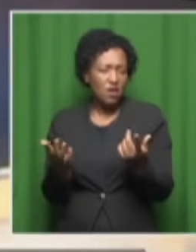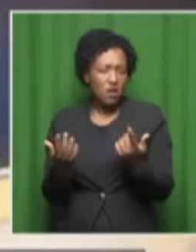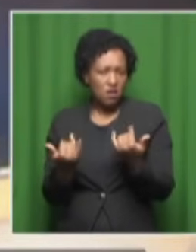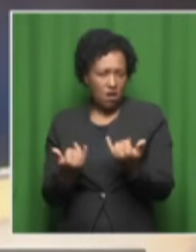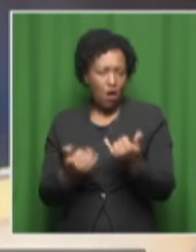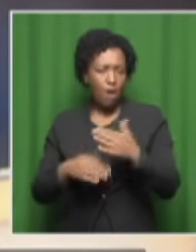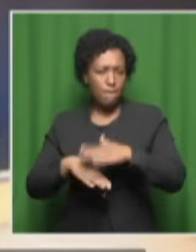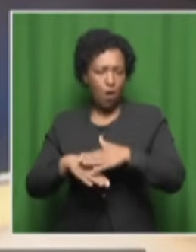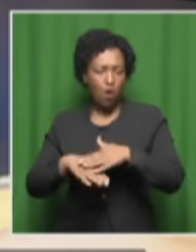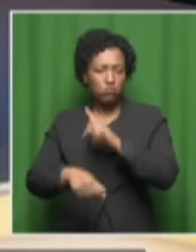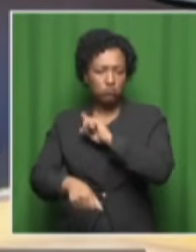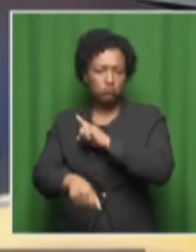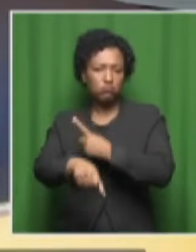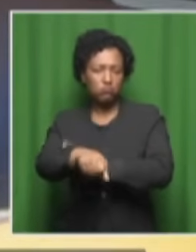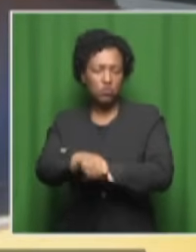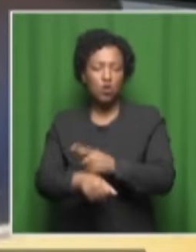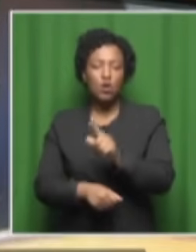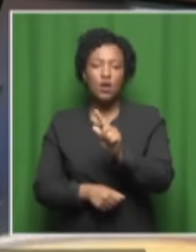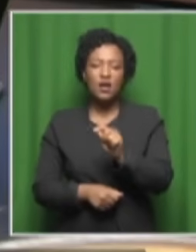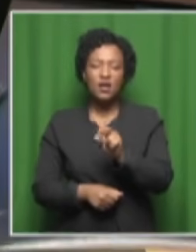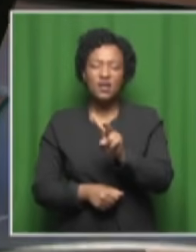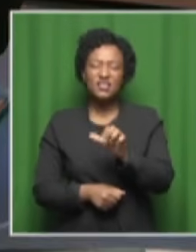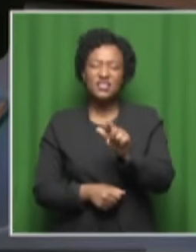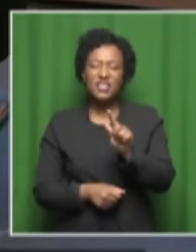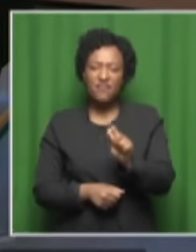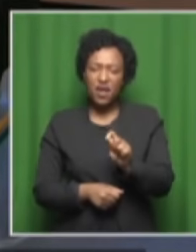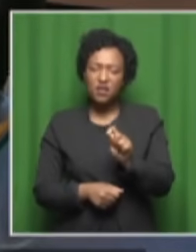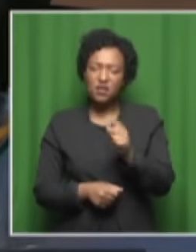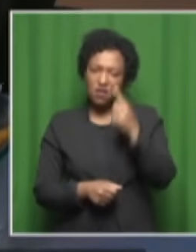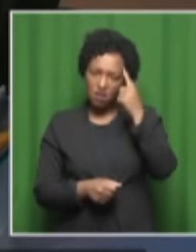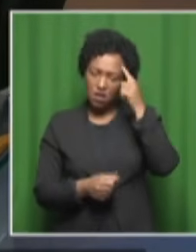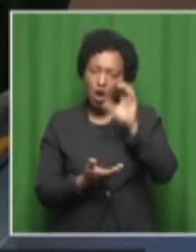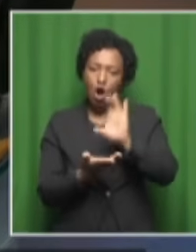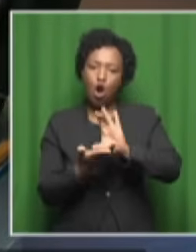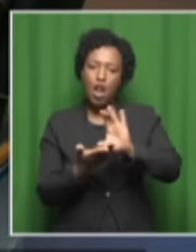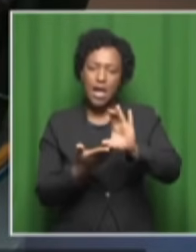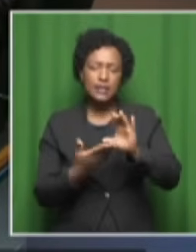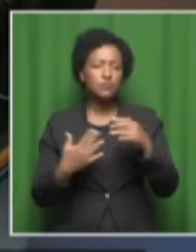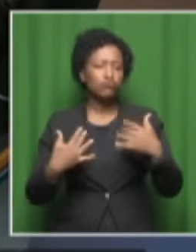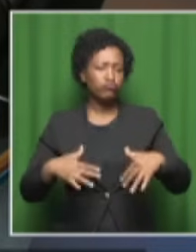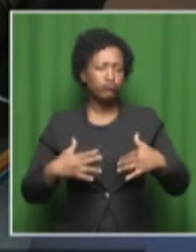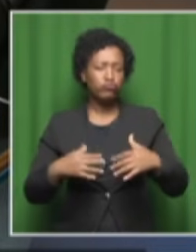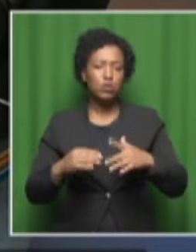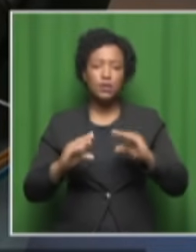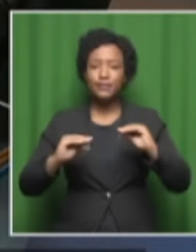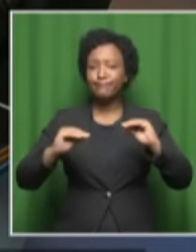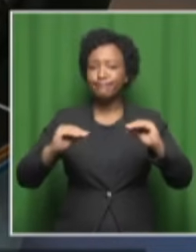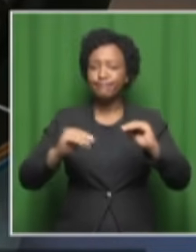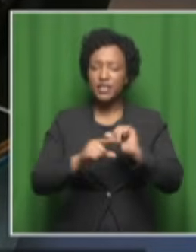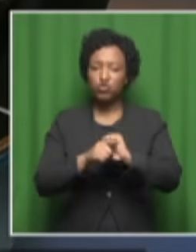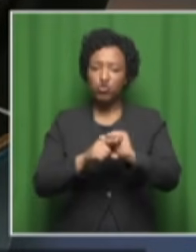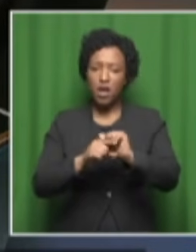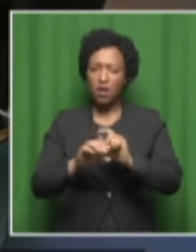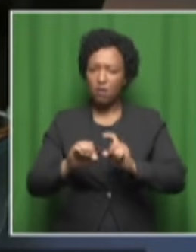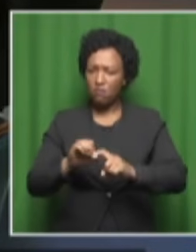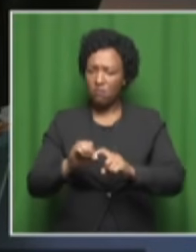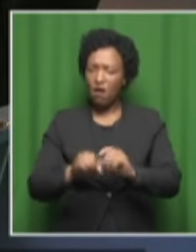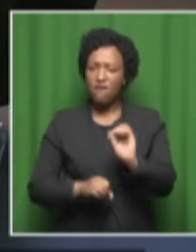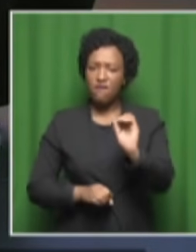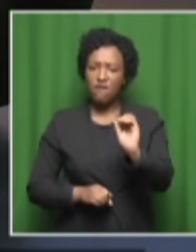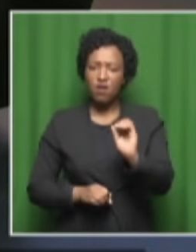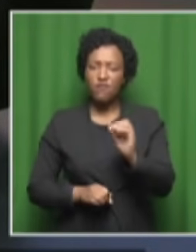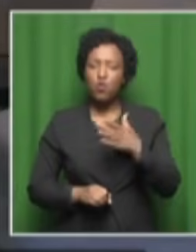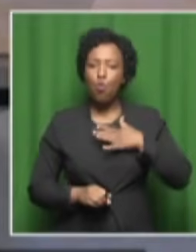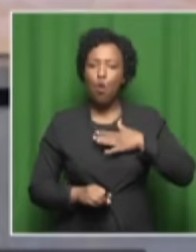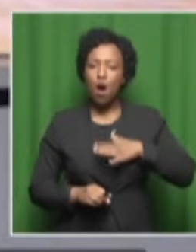increased the capacity of our TVET colleges. There's quality training and skills that's, you know, happening there. If, you know, you want to be a